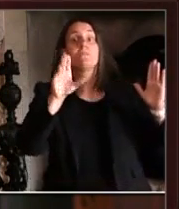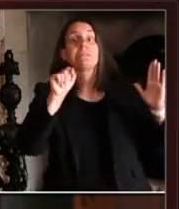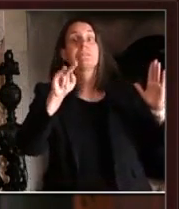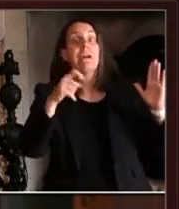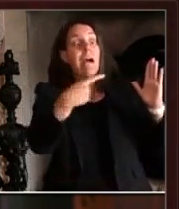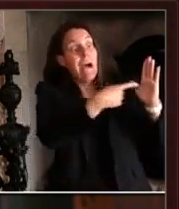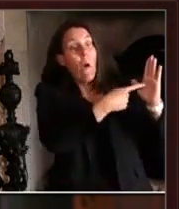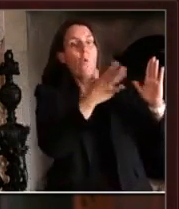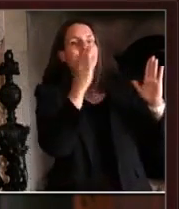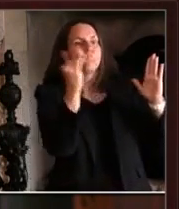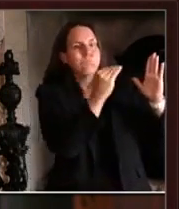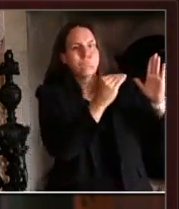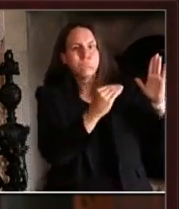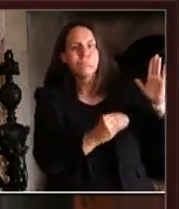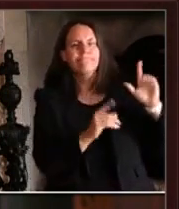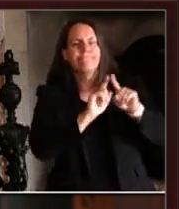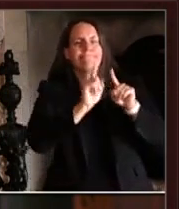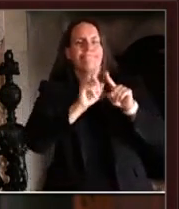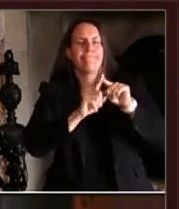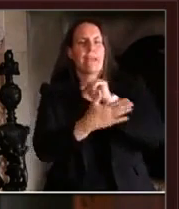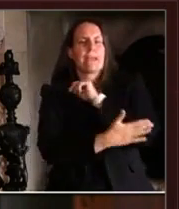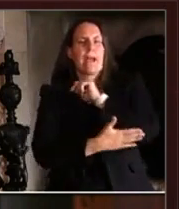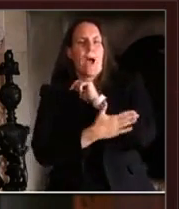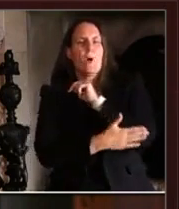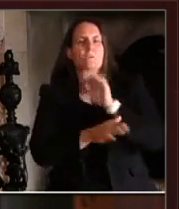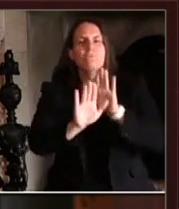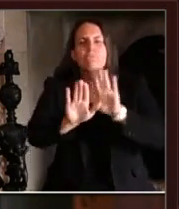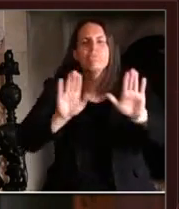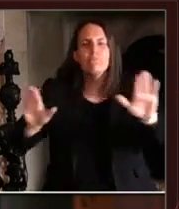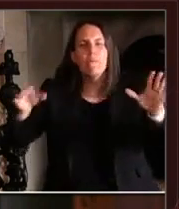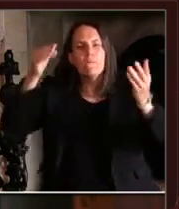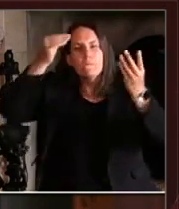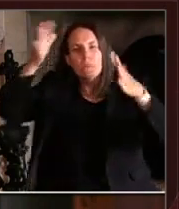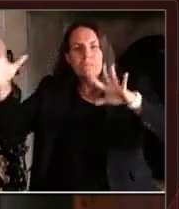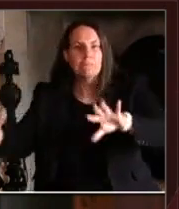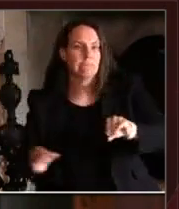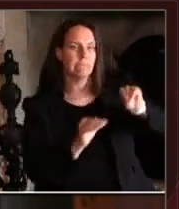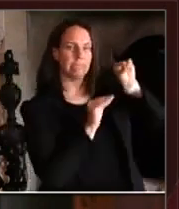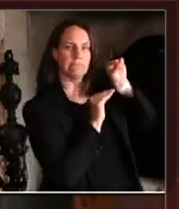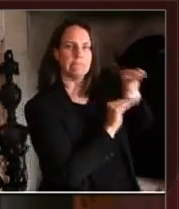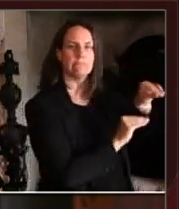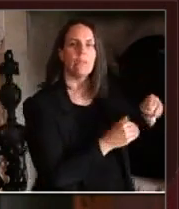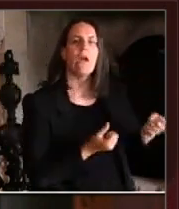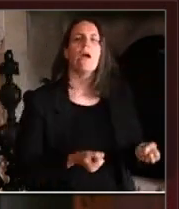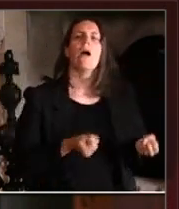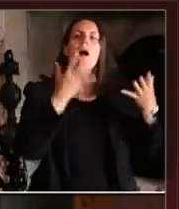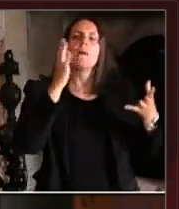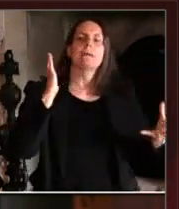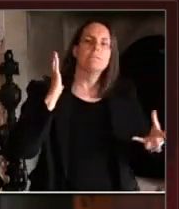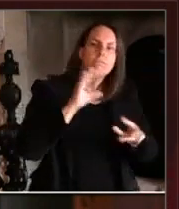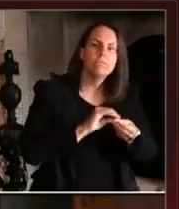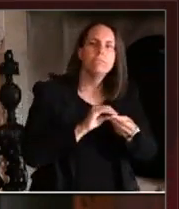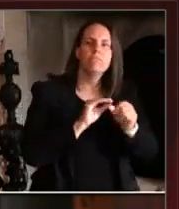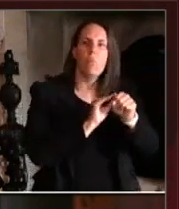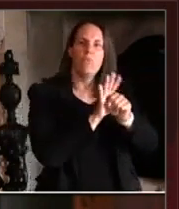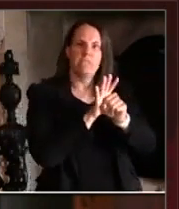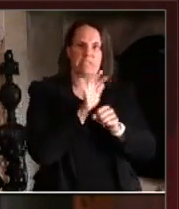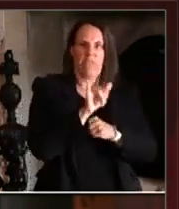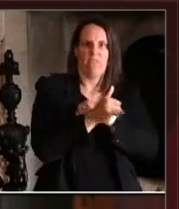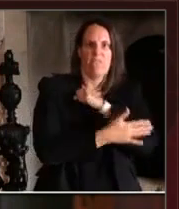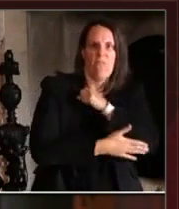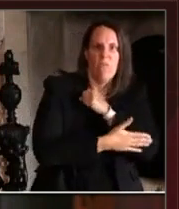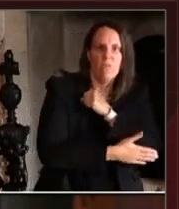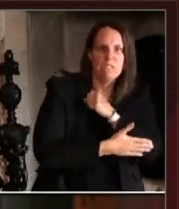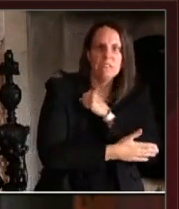in terms of their burden of COVID-19 cases. That is the total number of cases in that area per